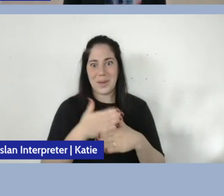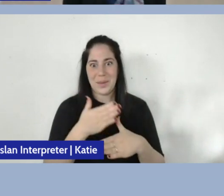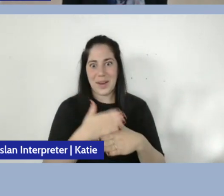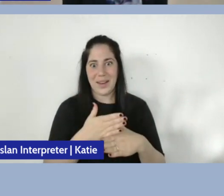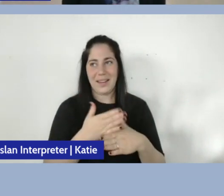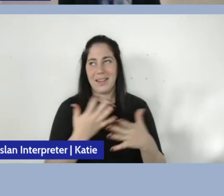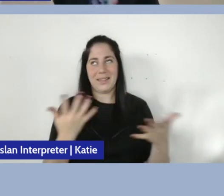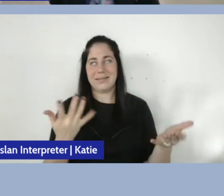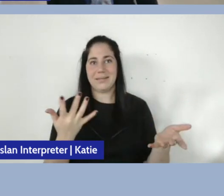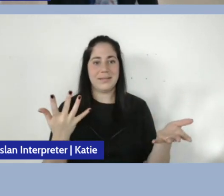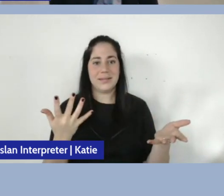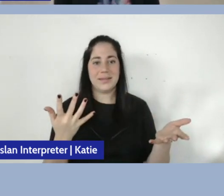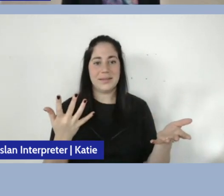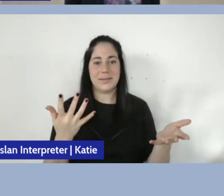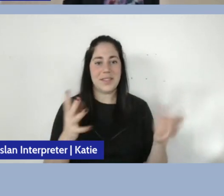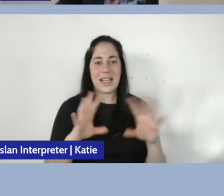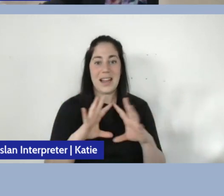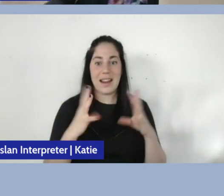everything from